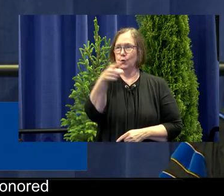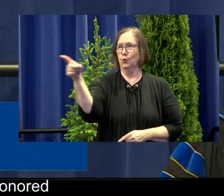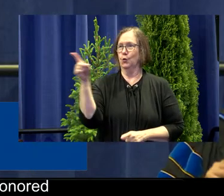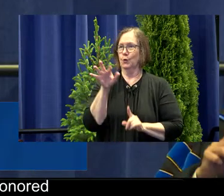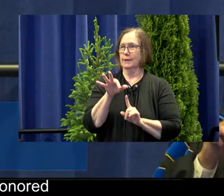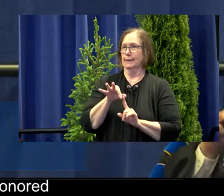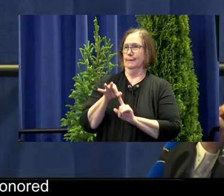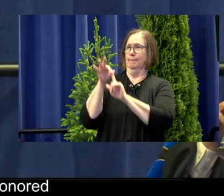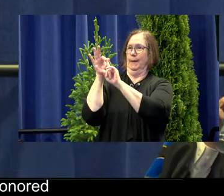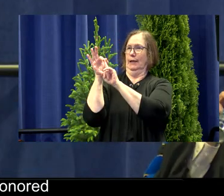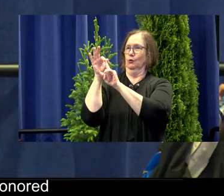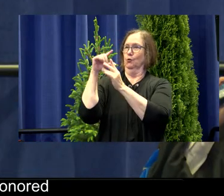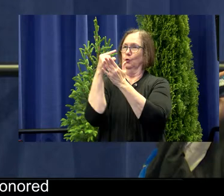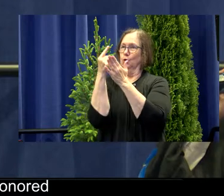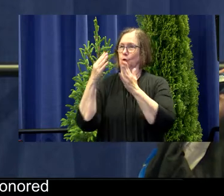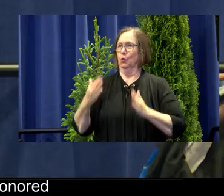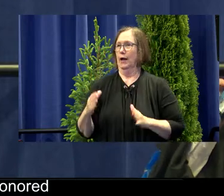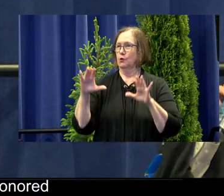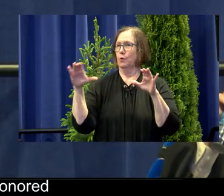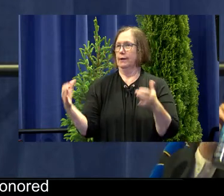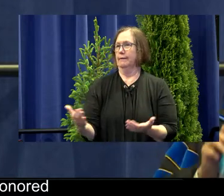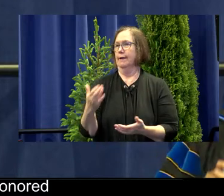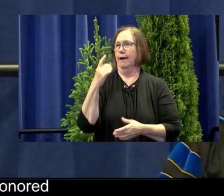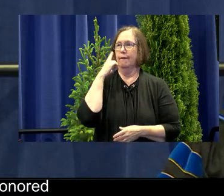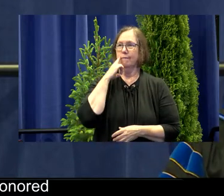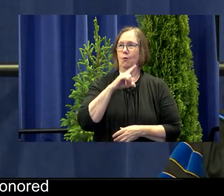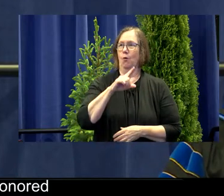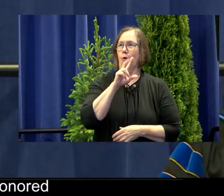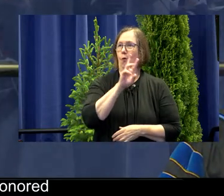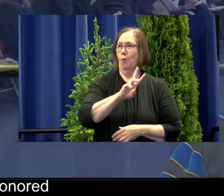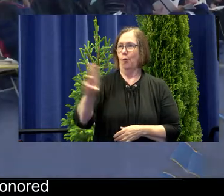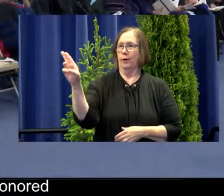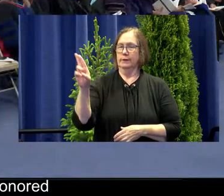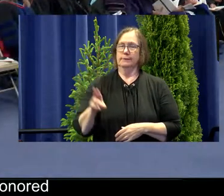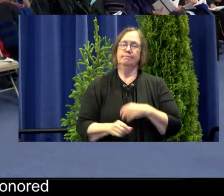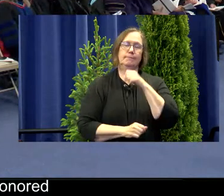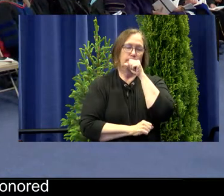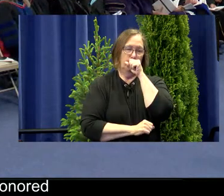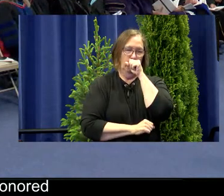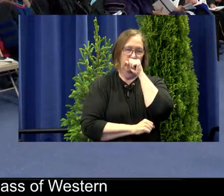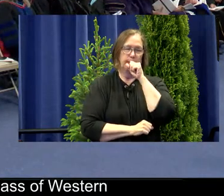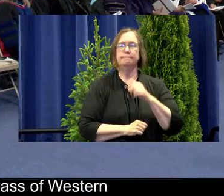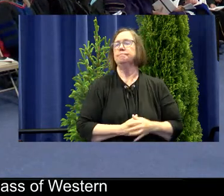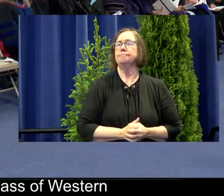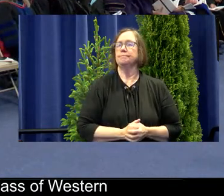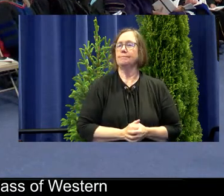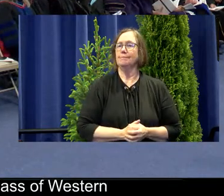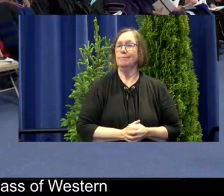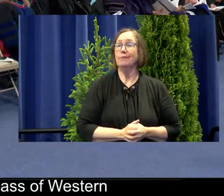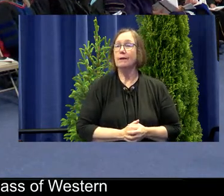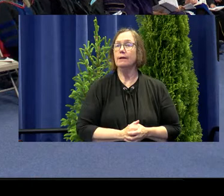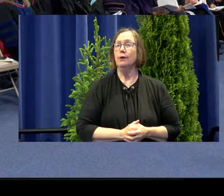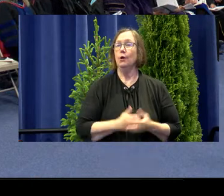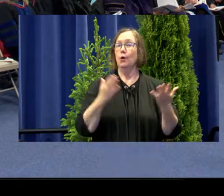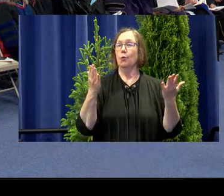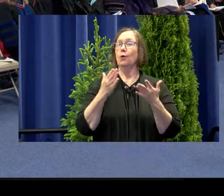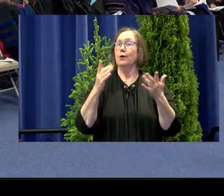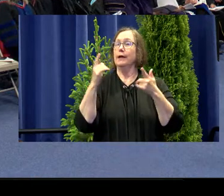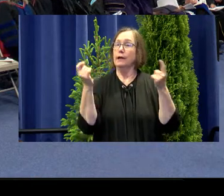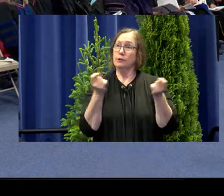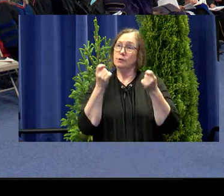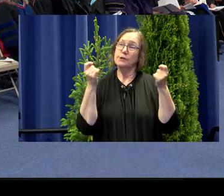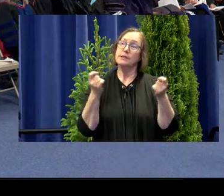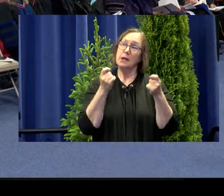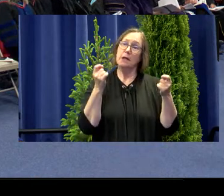2023 graduating class of Western Washington University. Today, we are here to celebrate not just an